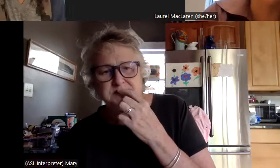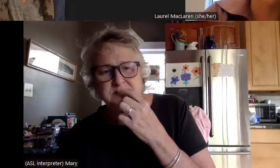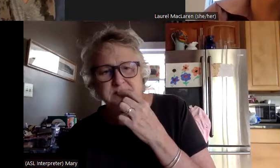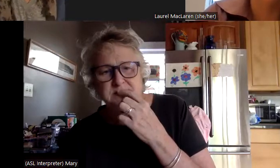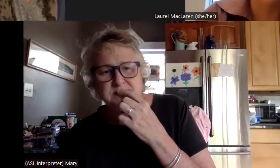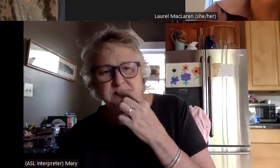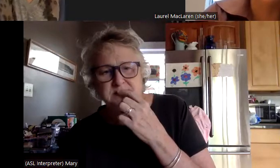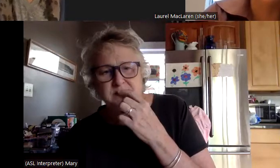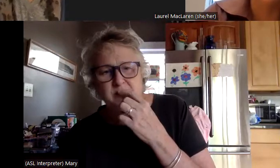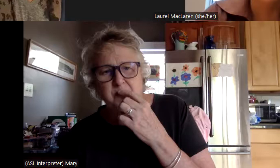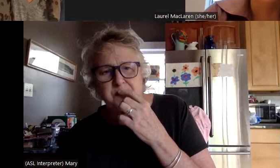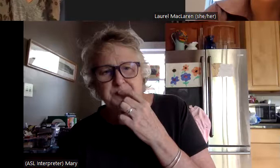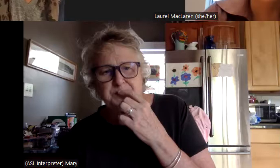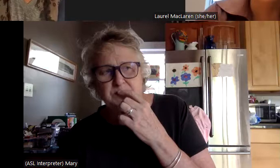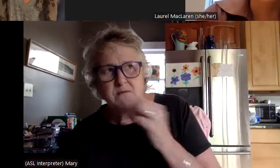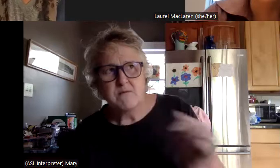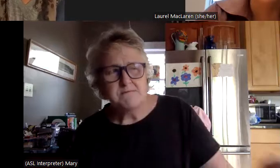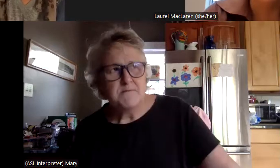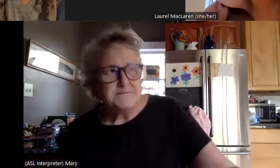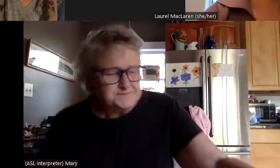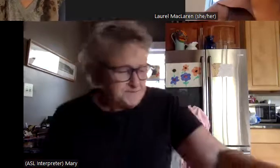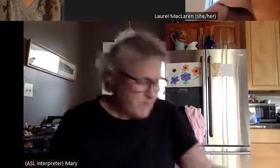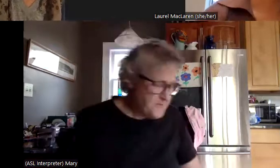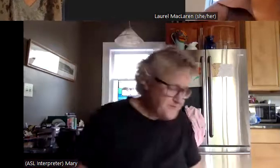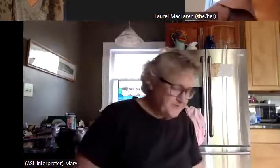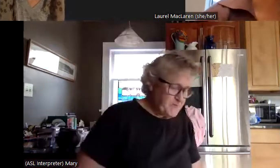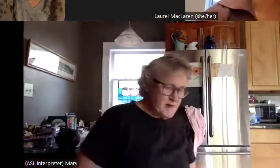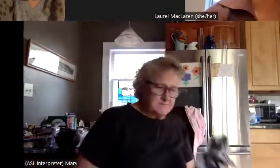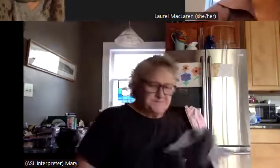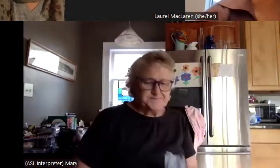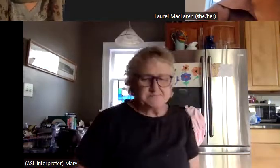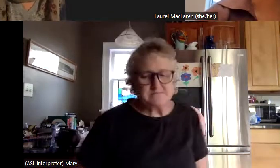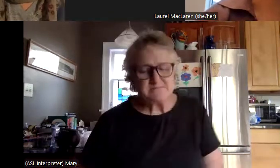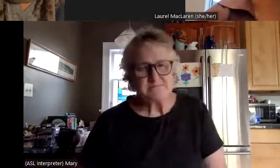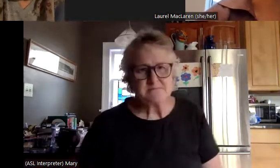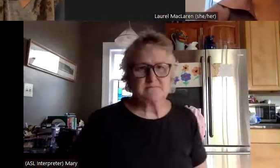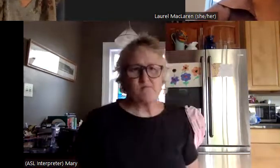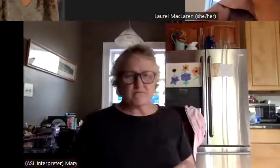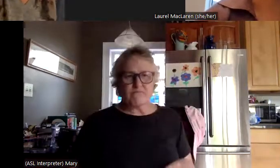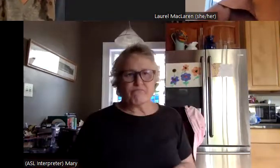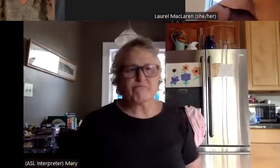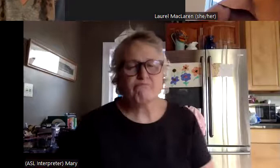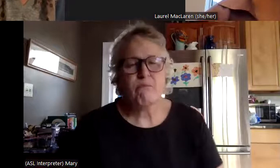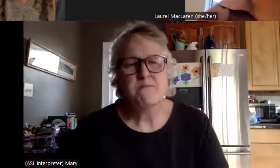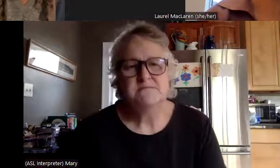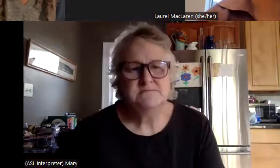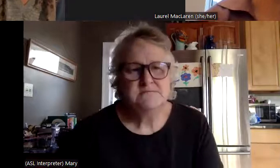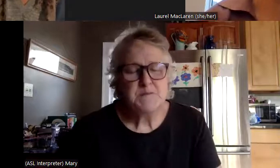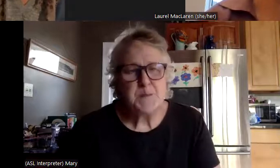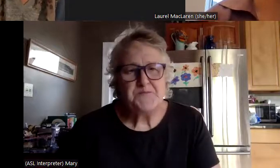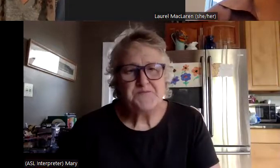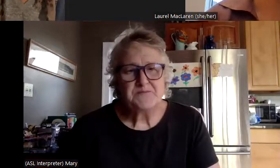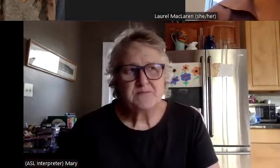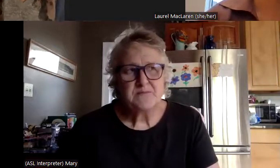miles though, right? Yeah, I don't remember how many miles a day the pony. It's been a long time since I gave up on that. Are you kidding? I gave up on